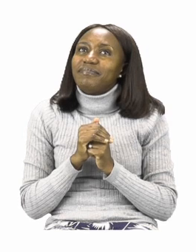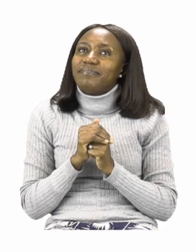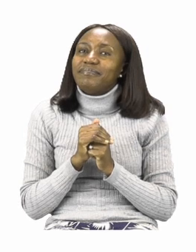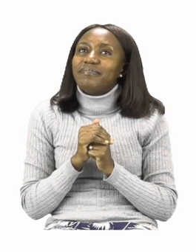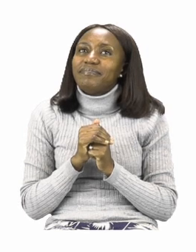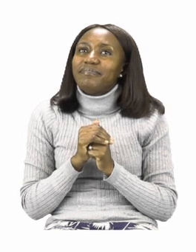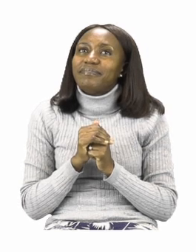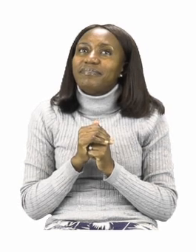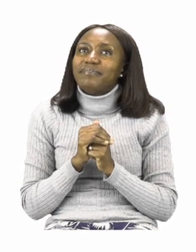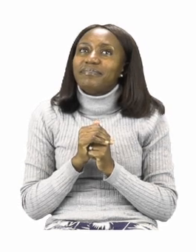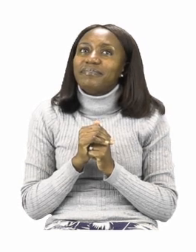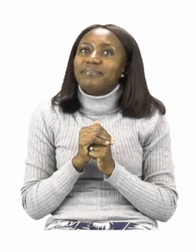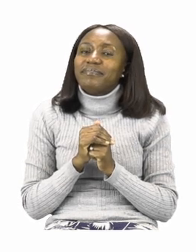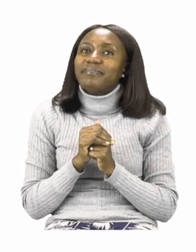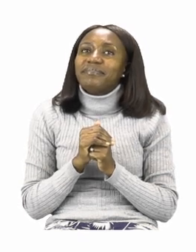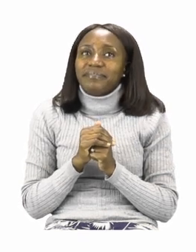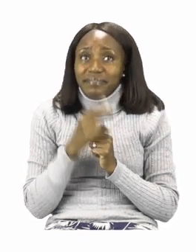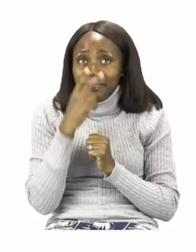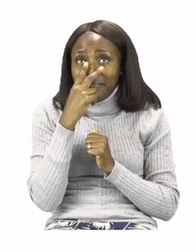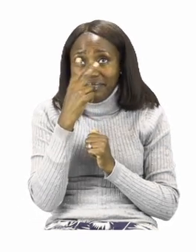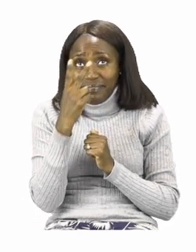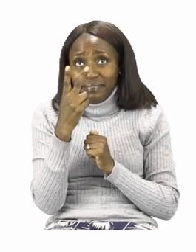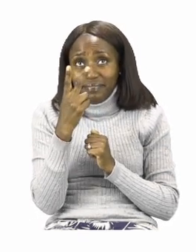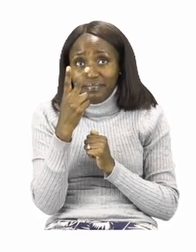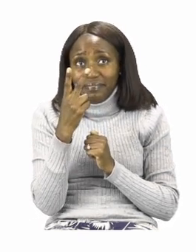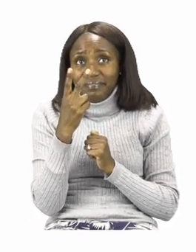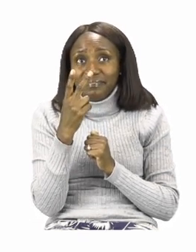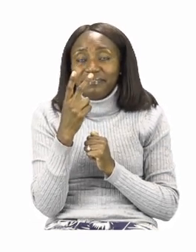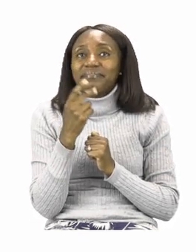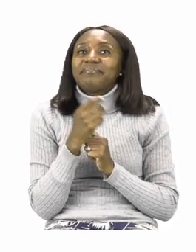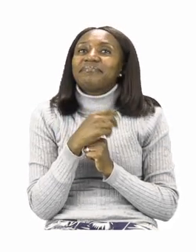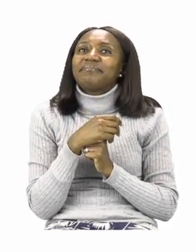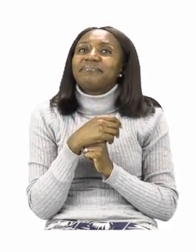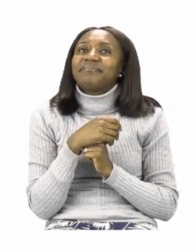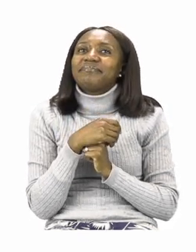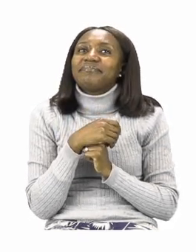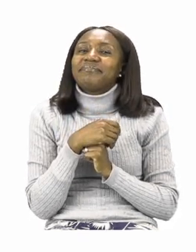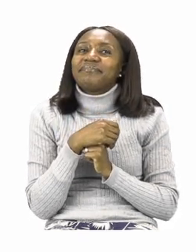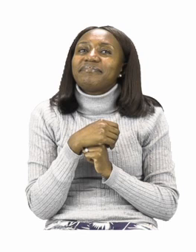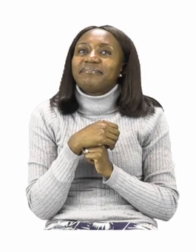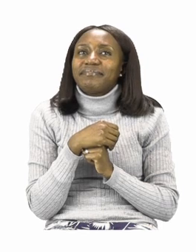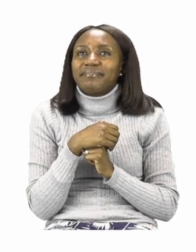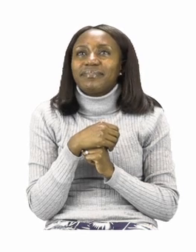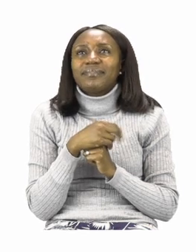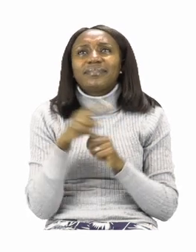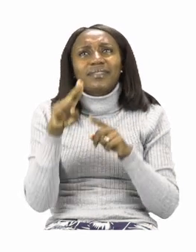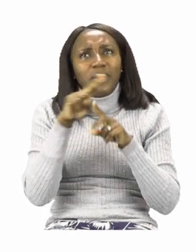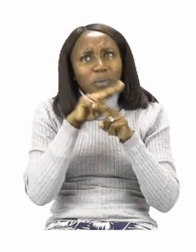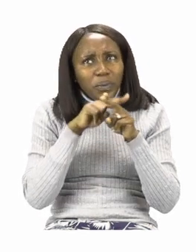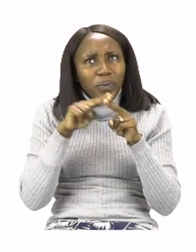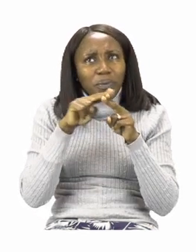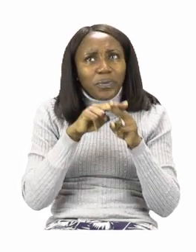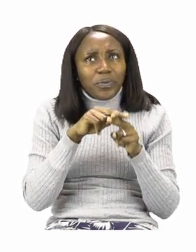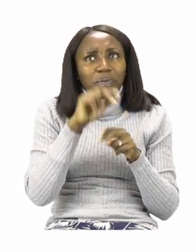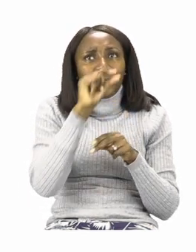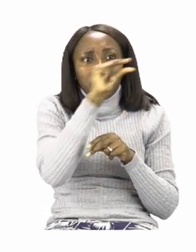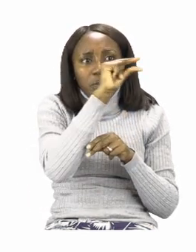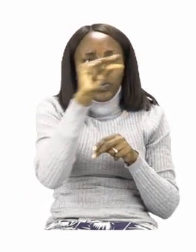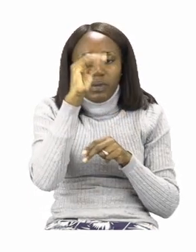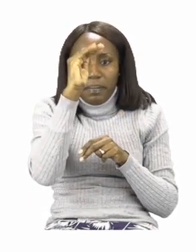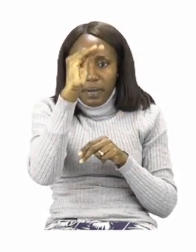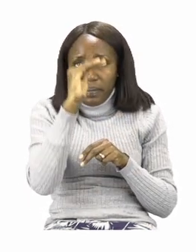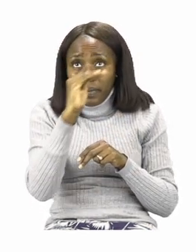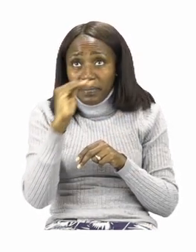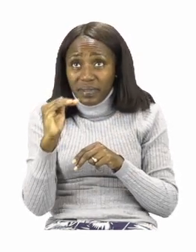words. Let's quickly look at the instruction. It says there, use the above words to